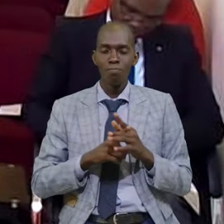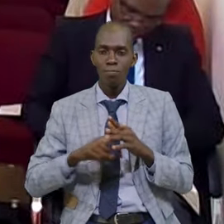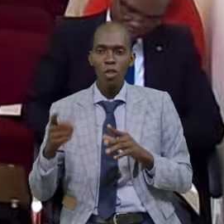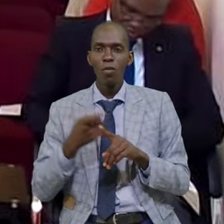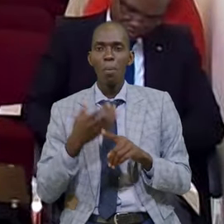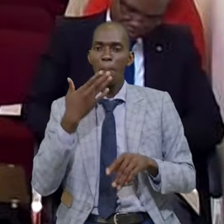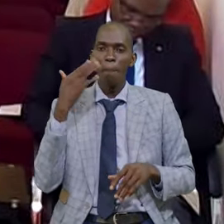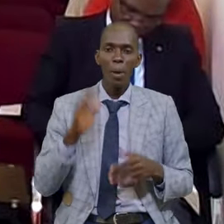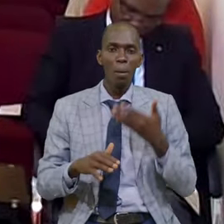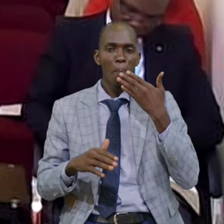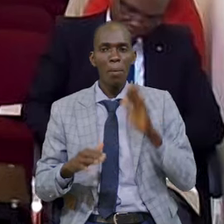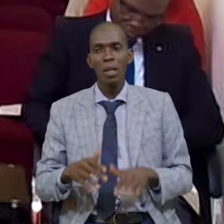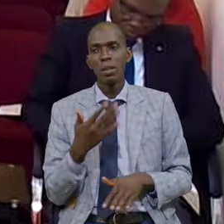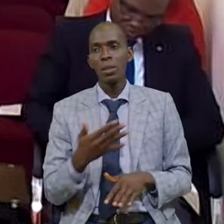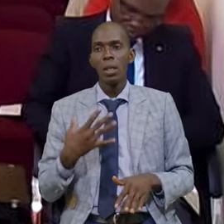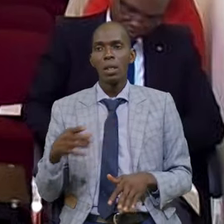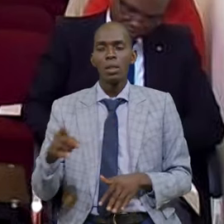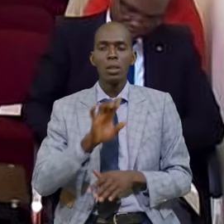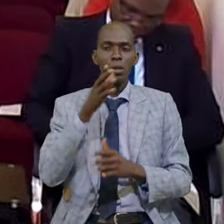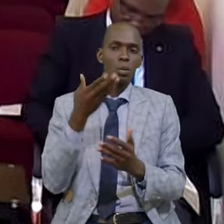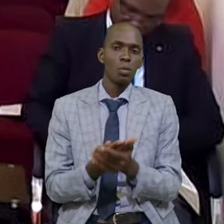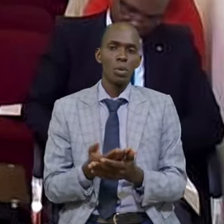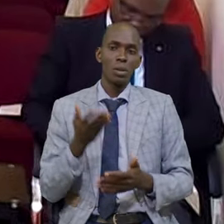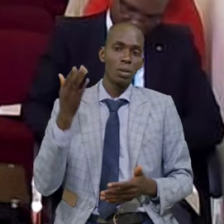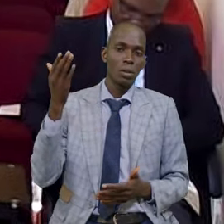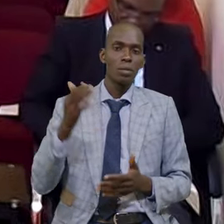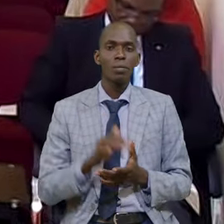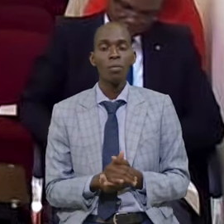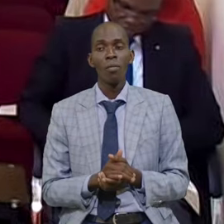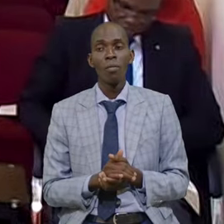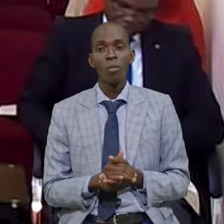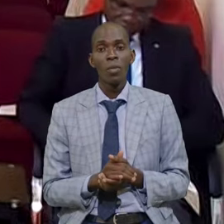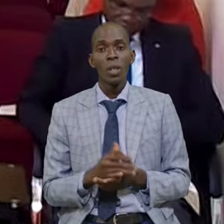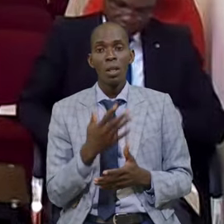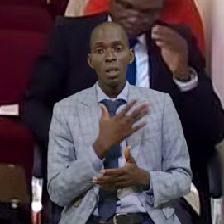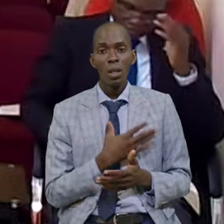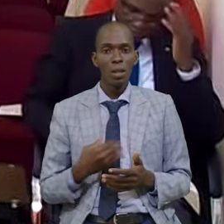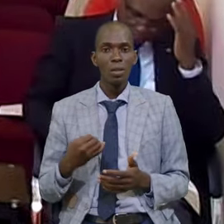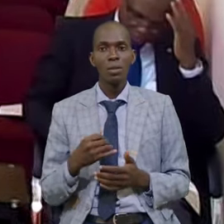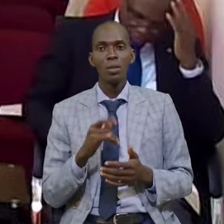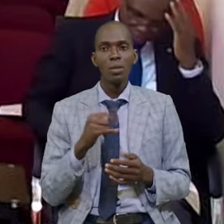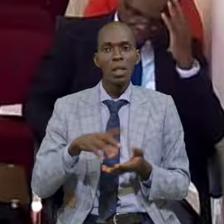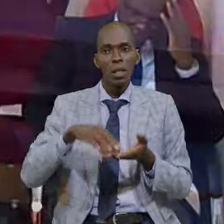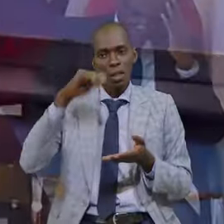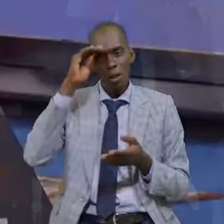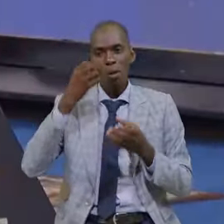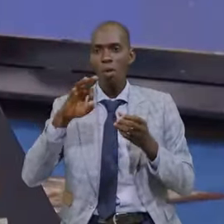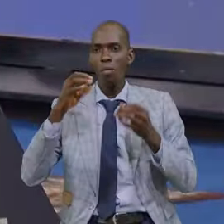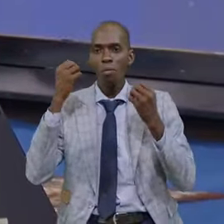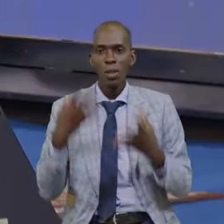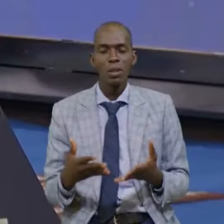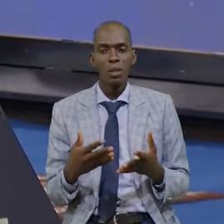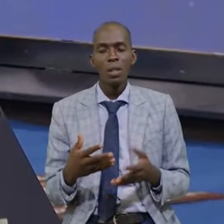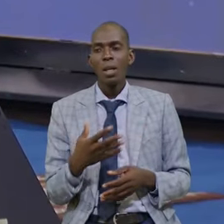get over there. The land, according to them, the land of plenty, the land of opportunity, and